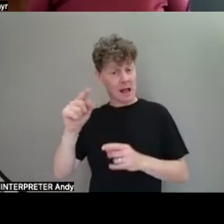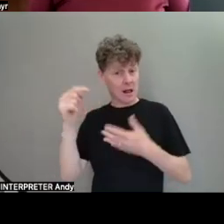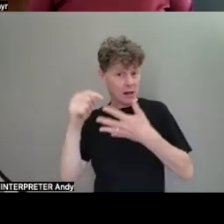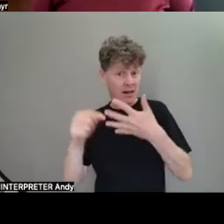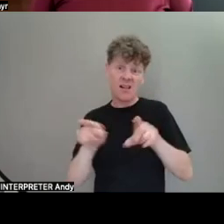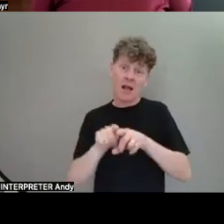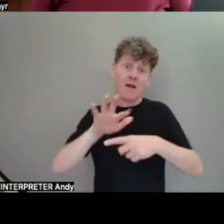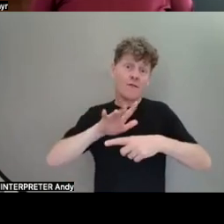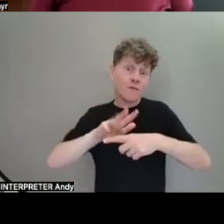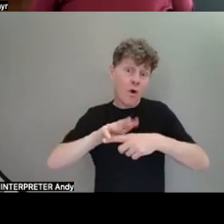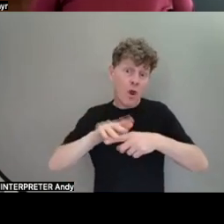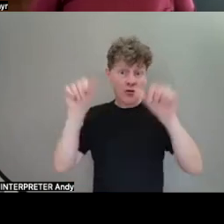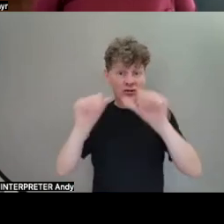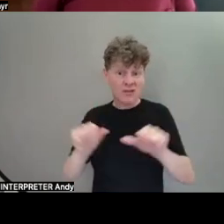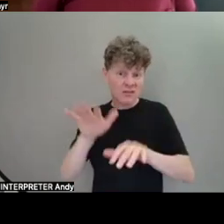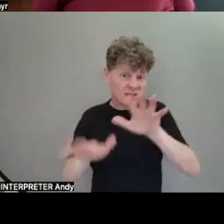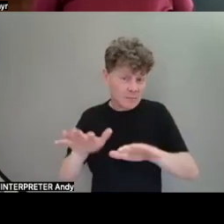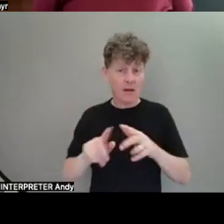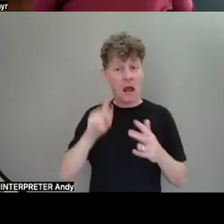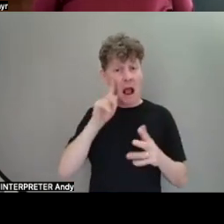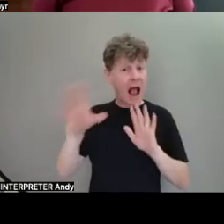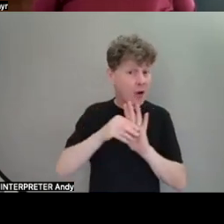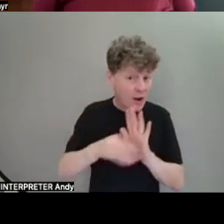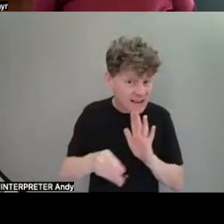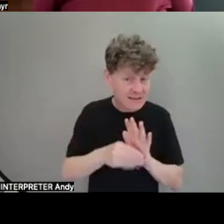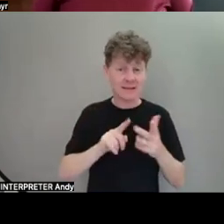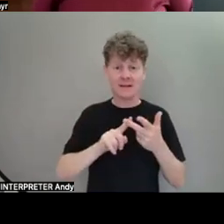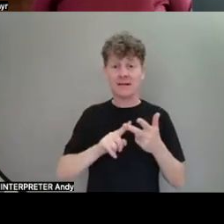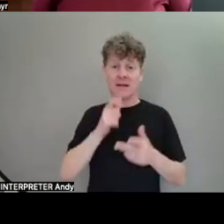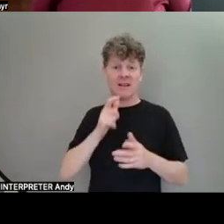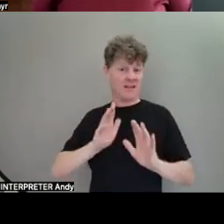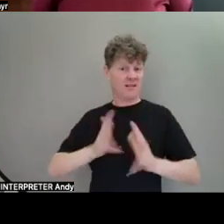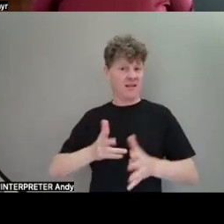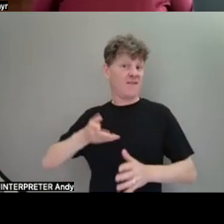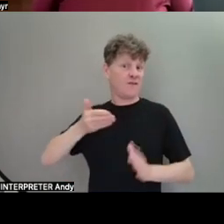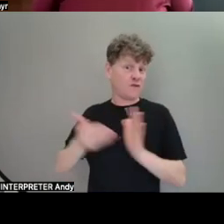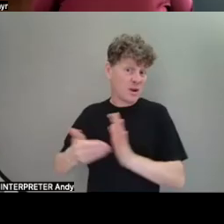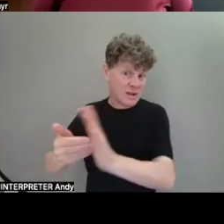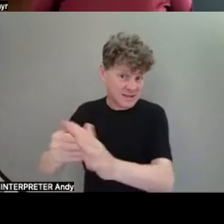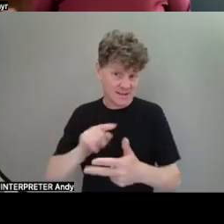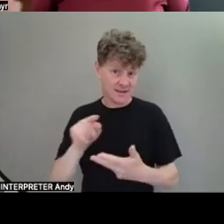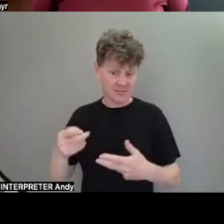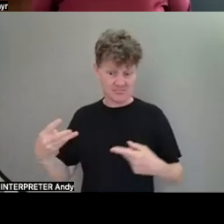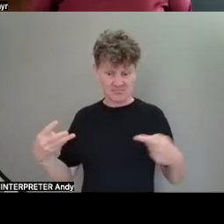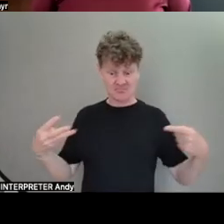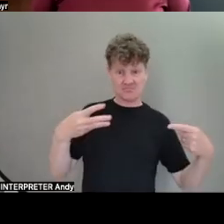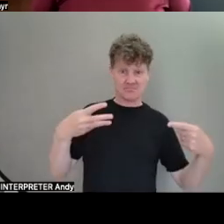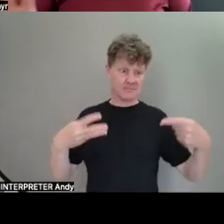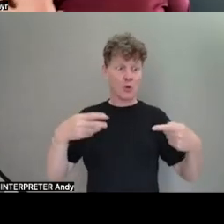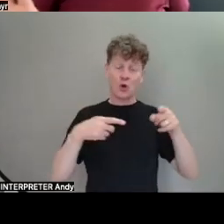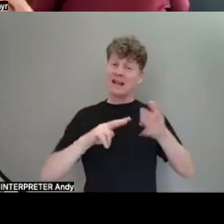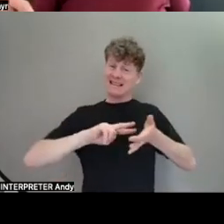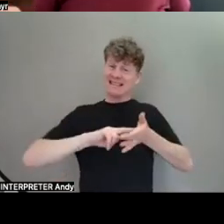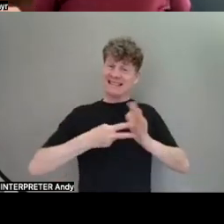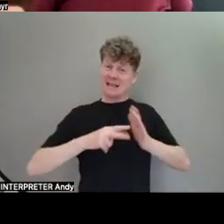phonological similarity or iconicity or lexical frequency. And so for the semantic density,